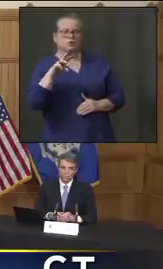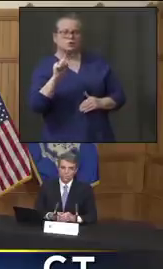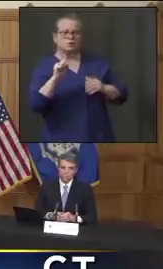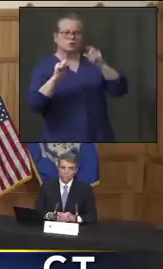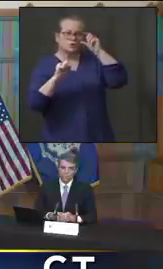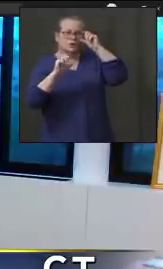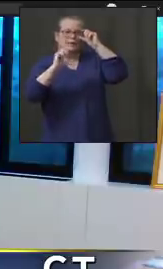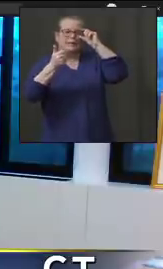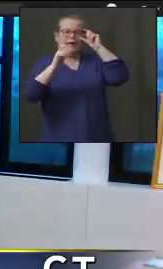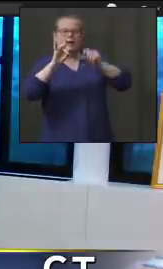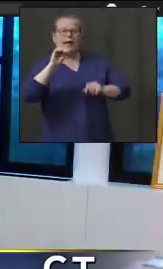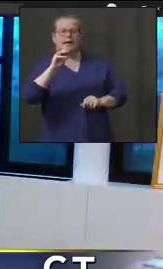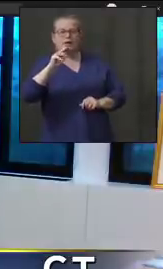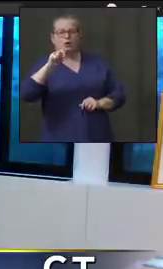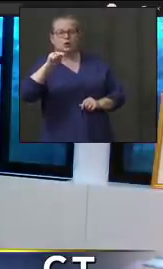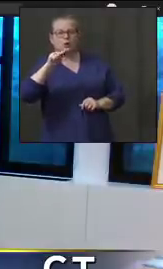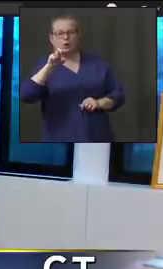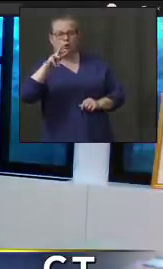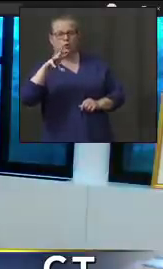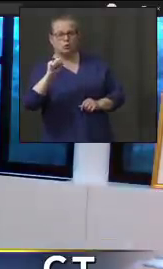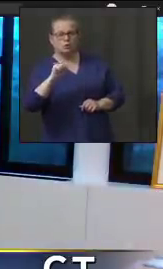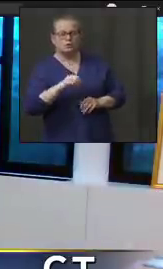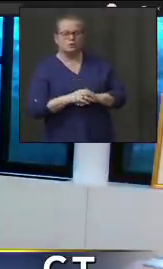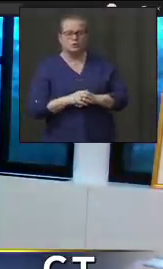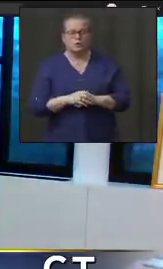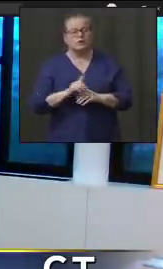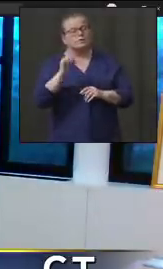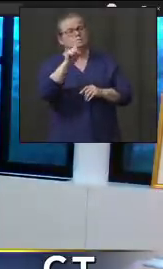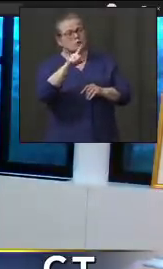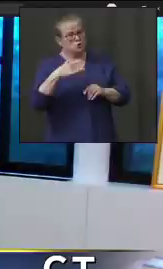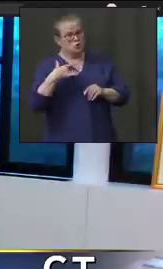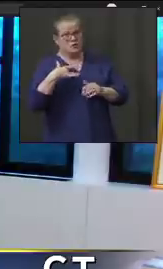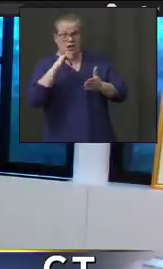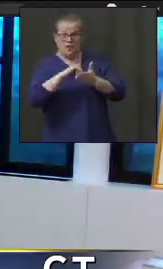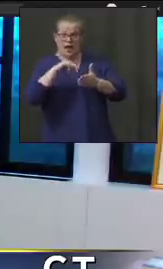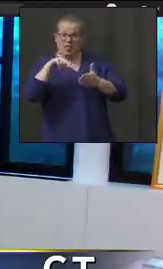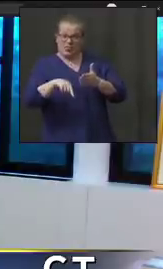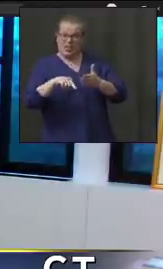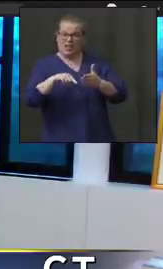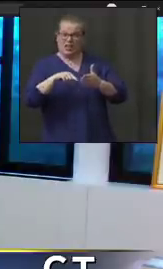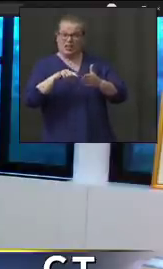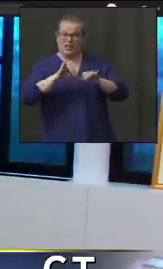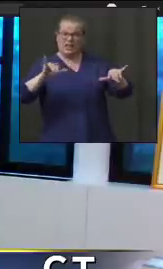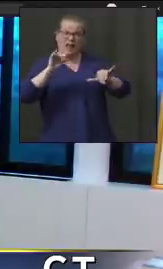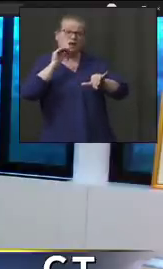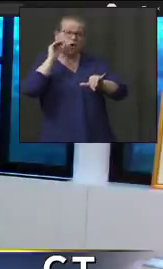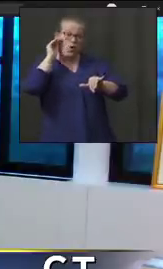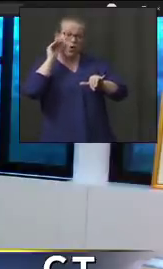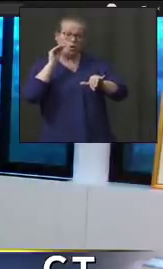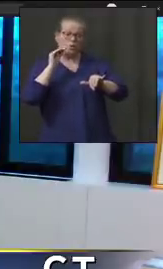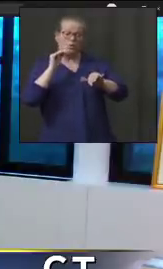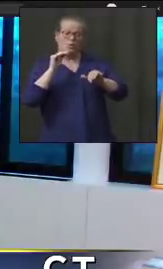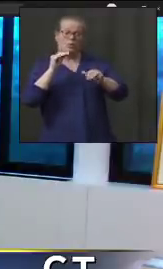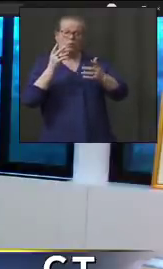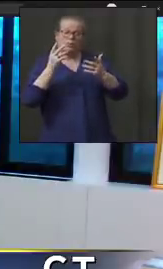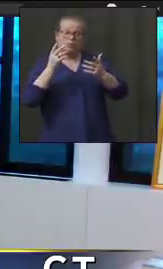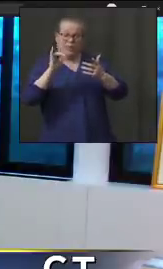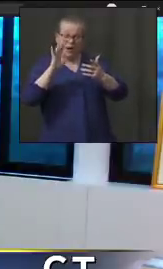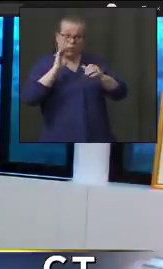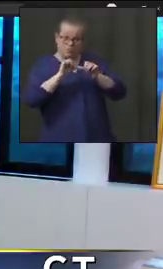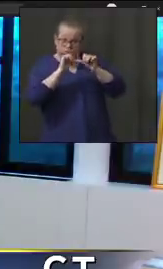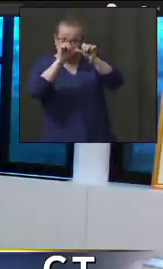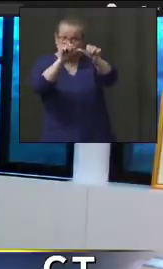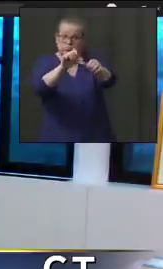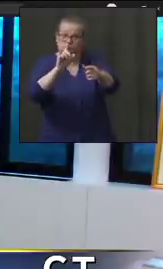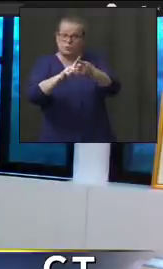Don't know. We have to see what happens in stage 4. We have to see what happens with the spread of the virus in the state and in our neighboring